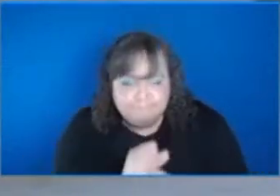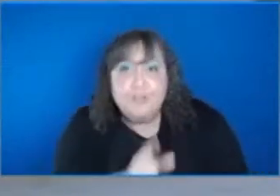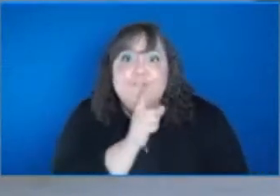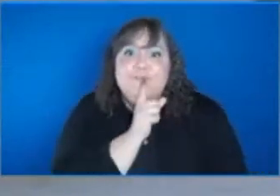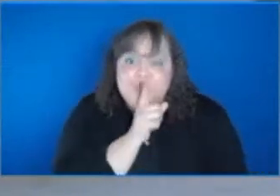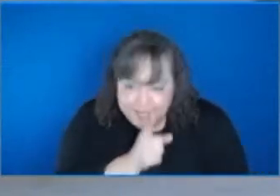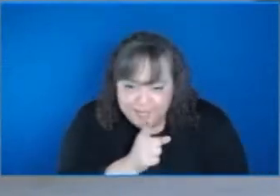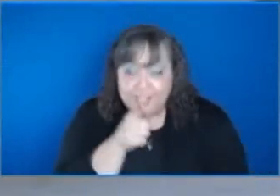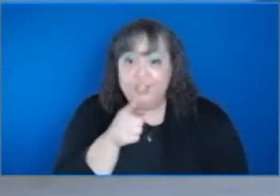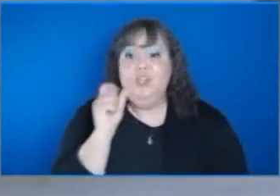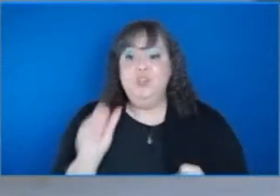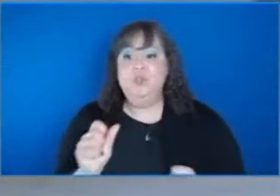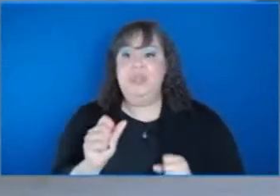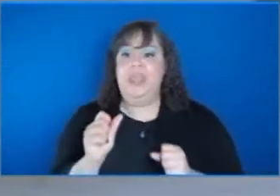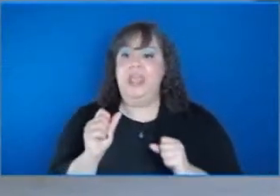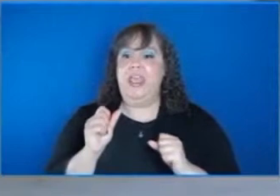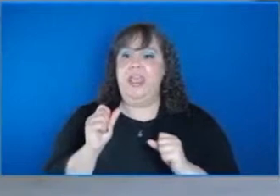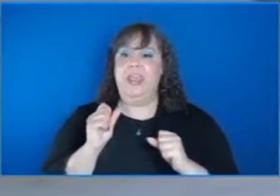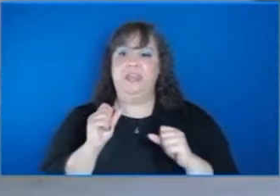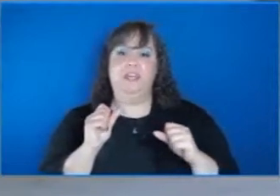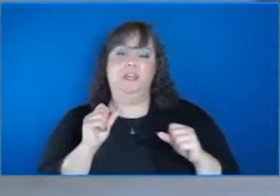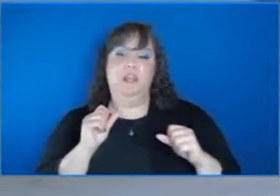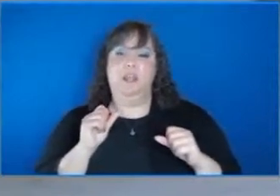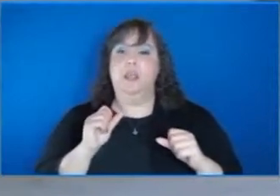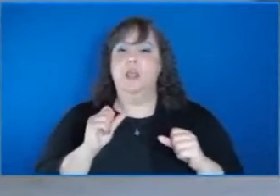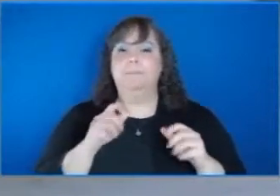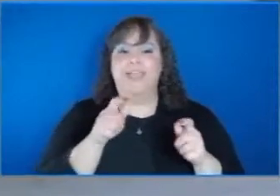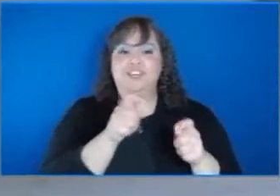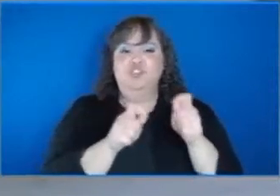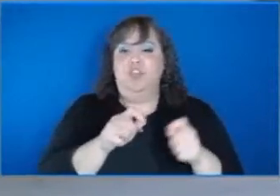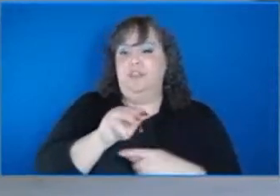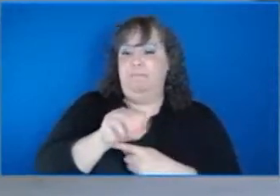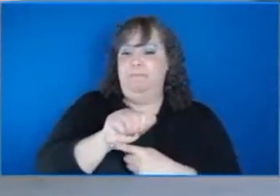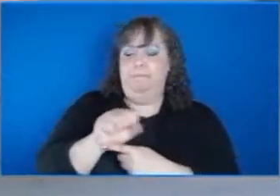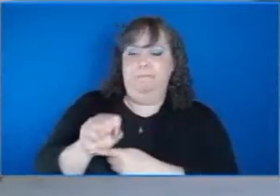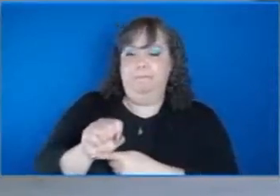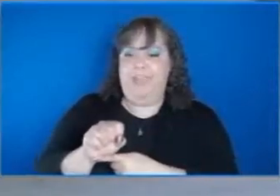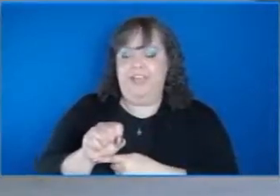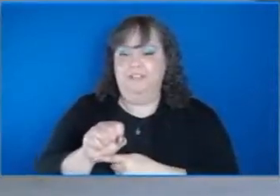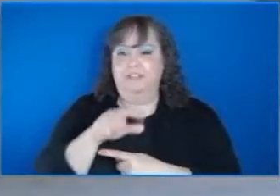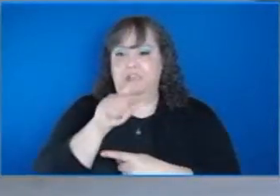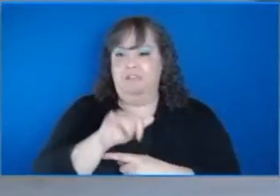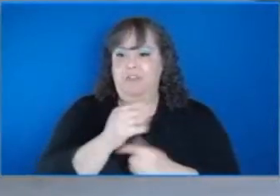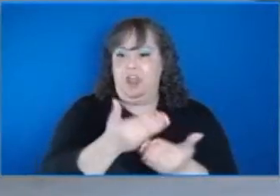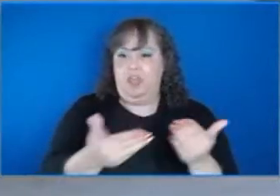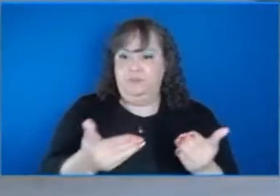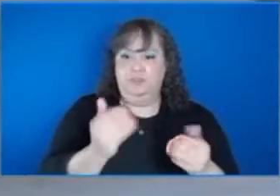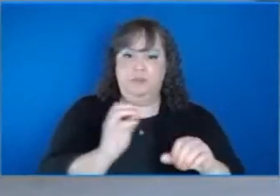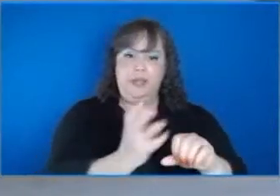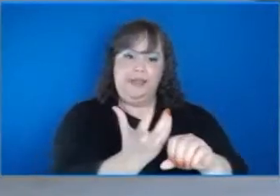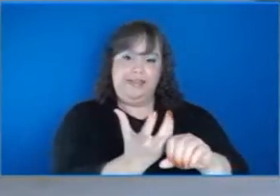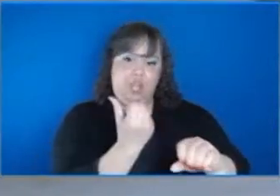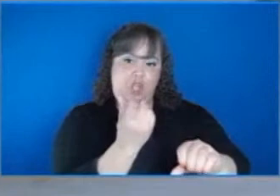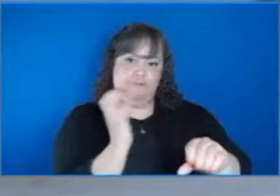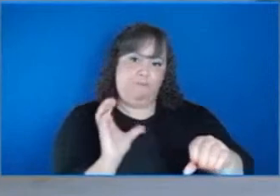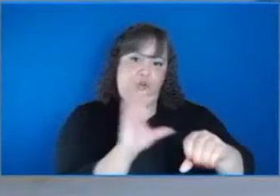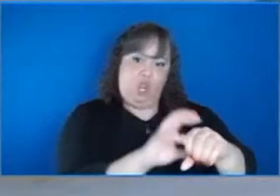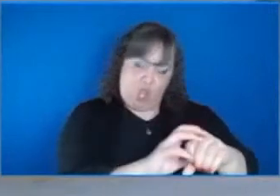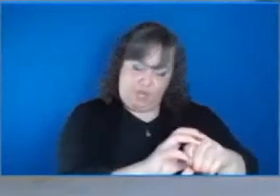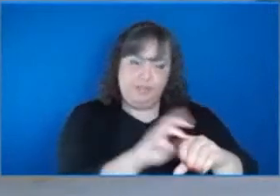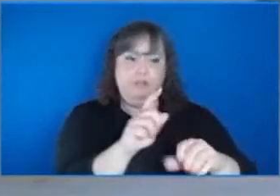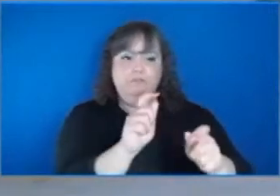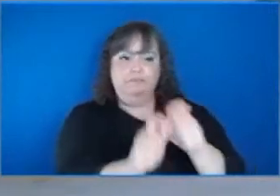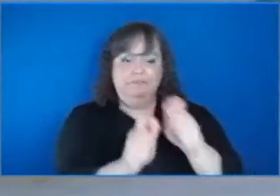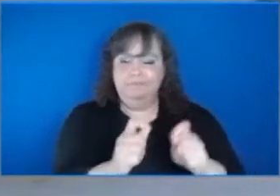can, by adjusting the mass of an object, by maybe taking off some mass or putting some mass onto it, you can change its gravity field. And